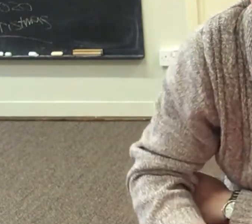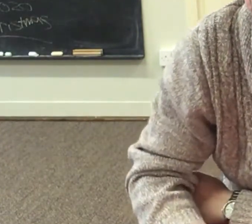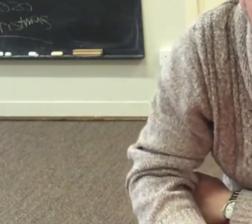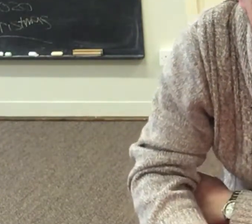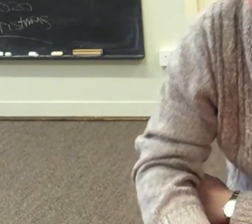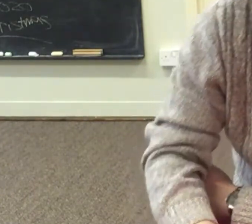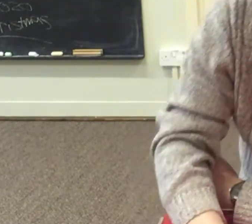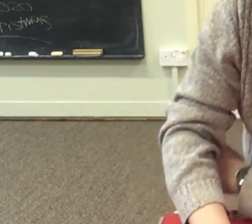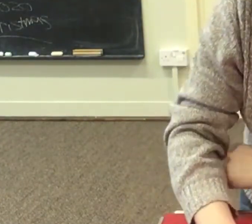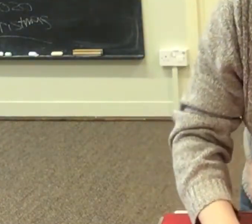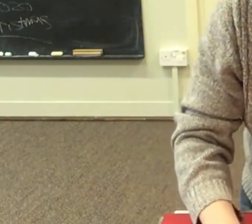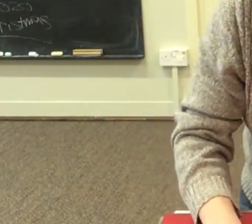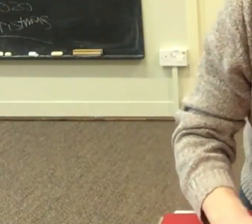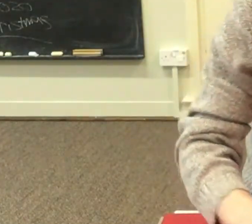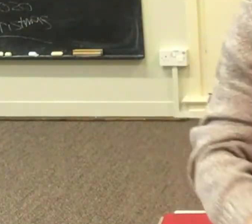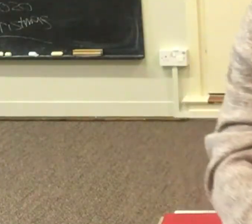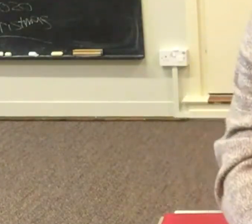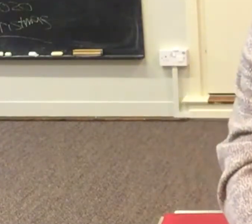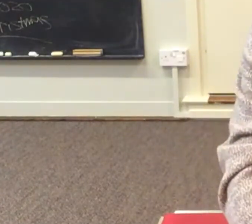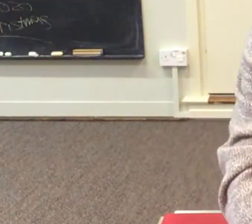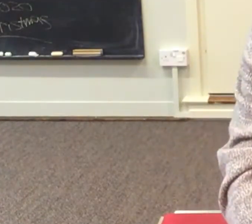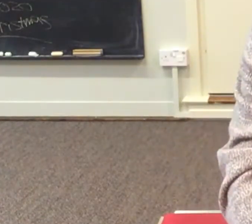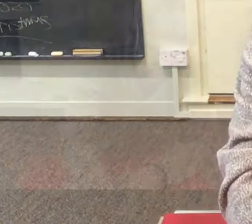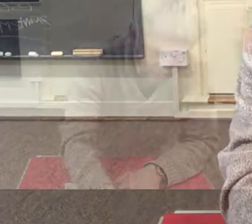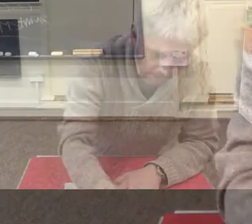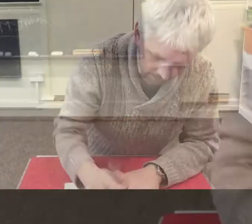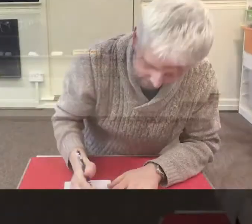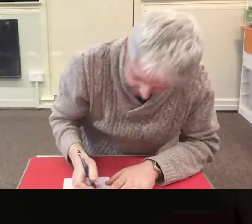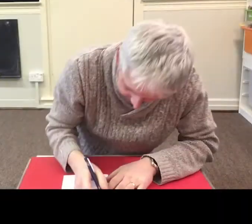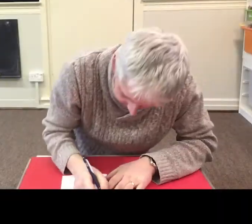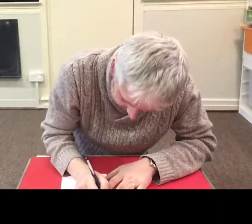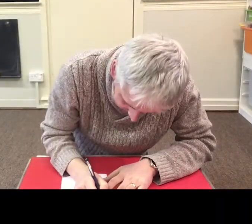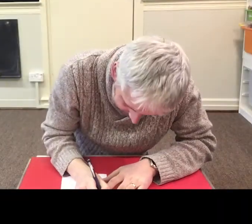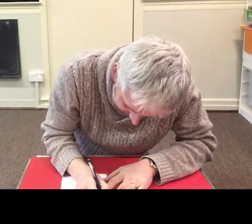minute starting from now.